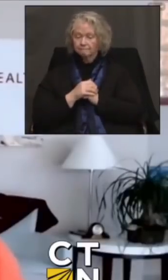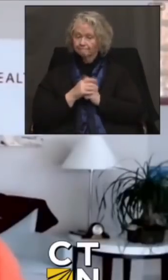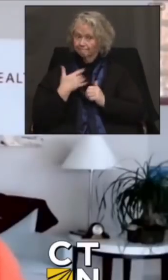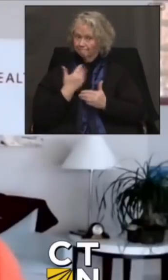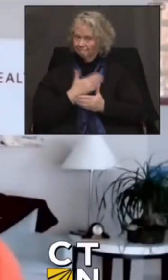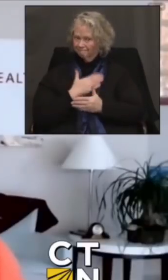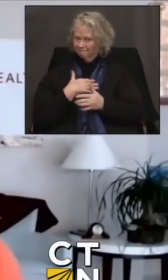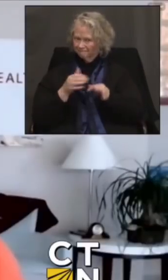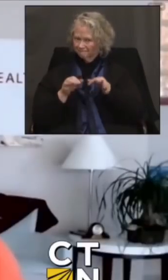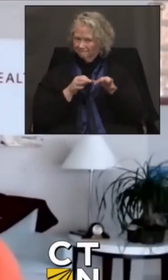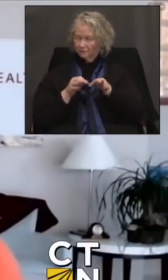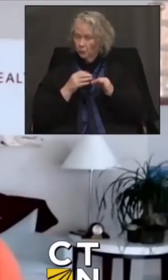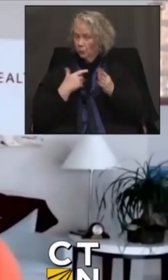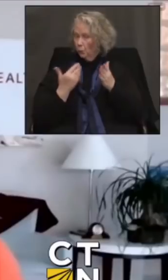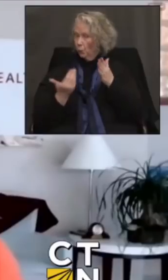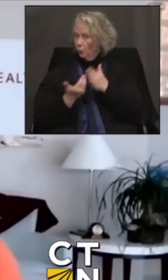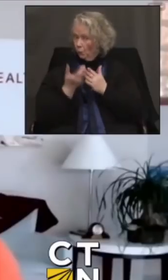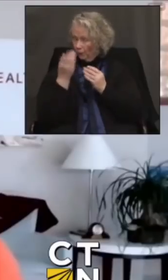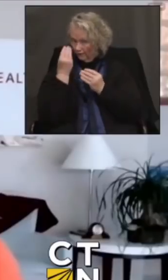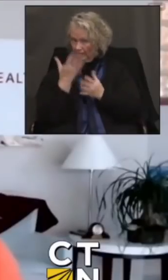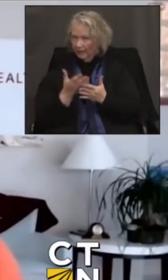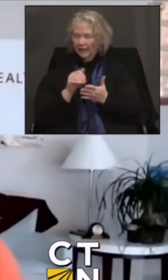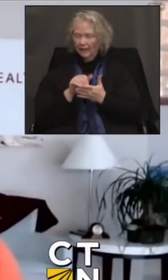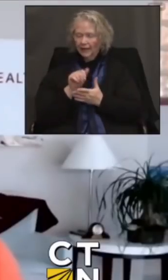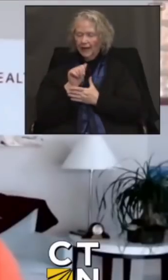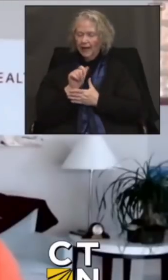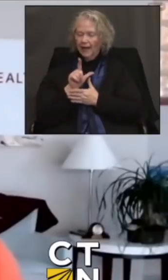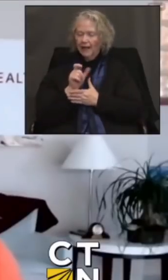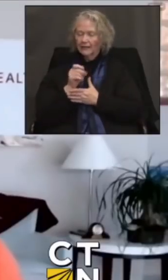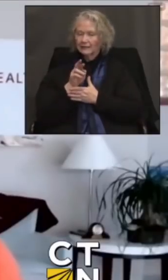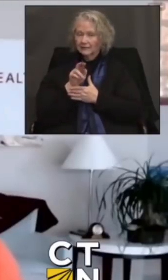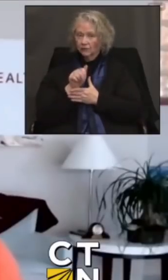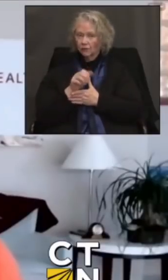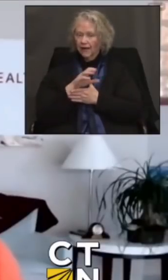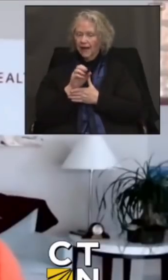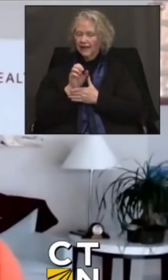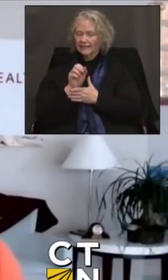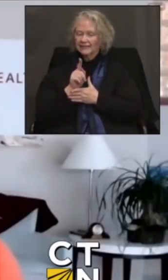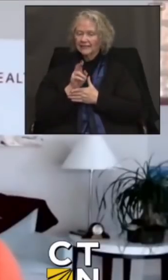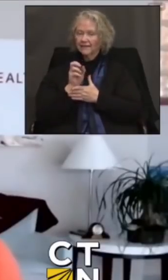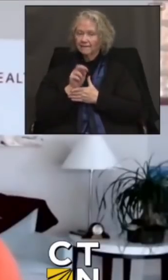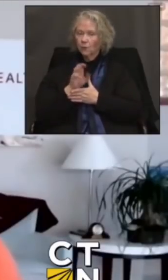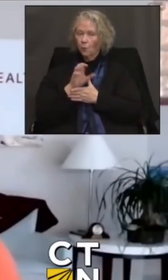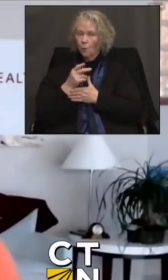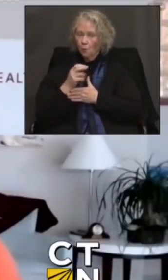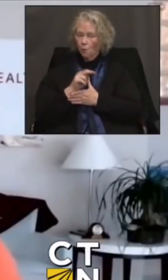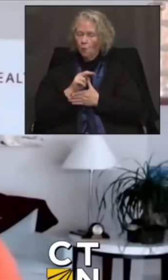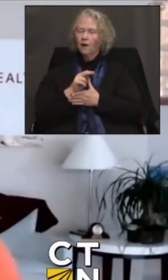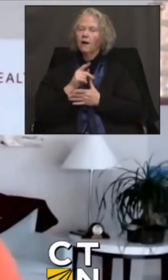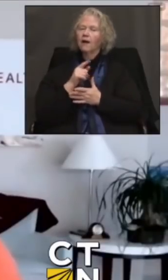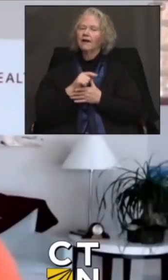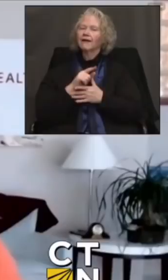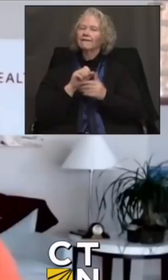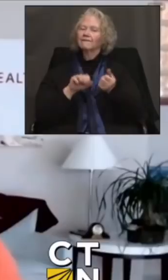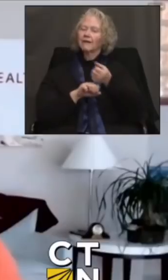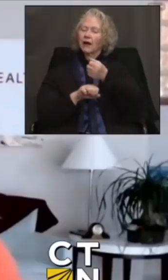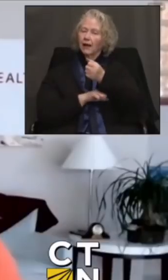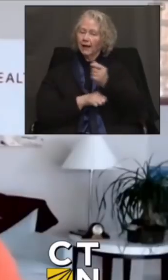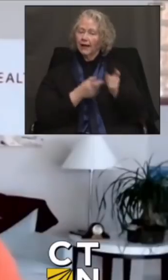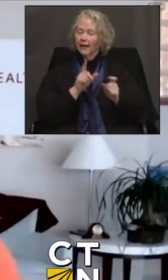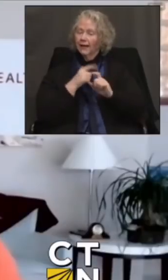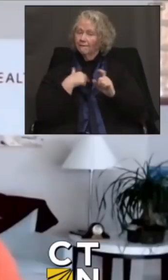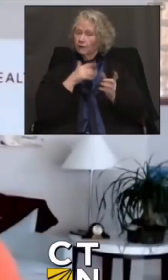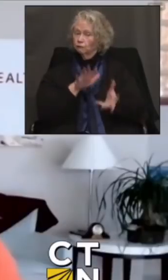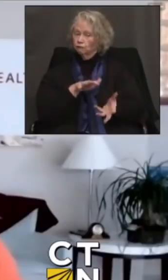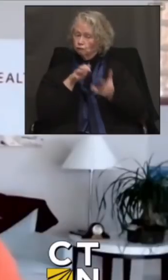you that we have some new news in that the Alexandra and Stephen Cohen Foundation have given us a grant to do community outreach, going door